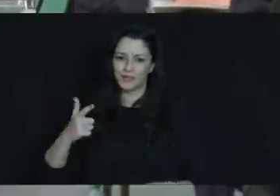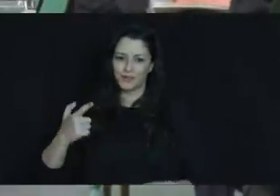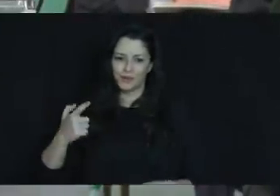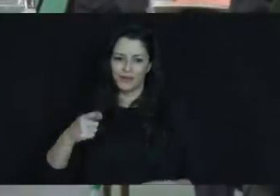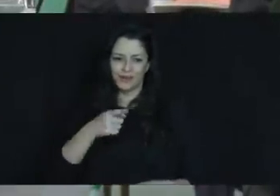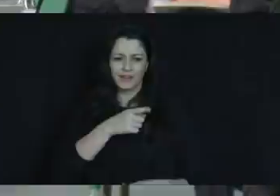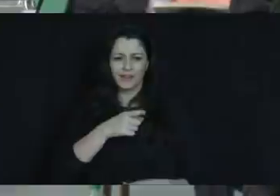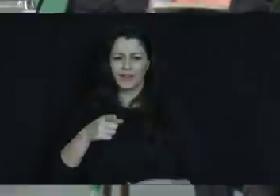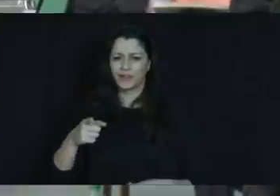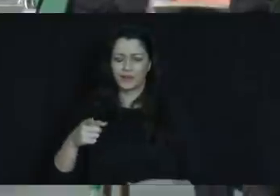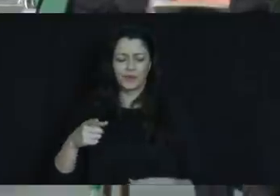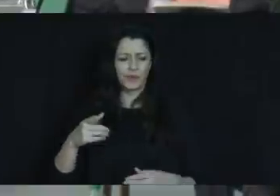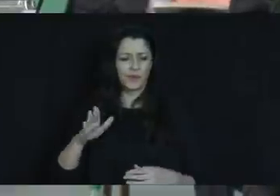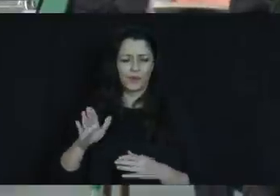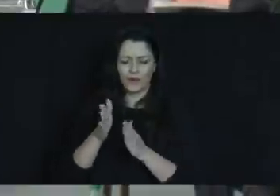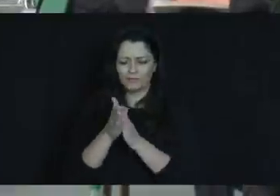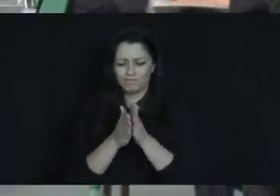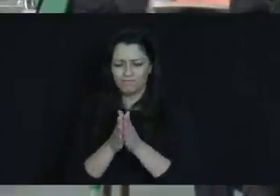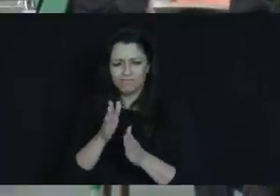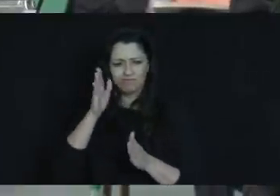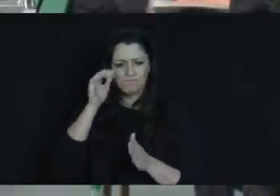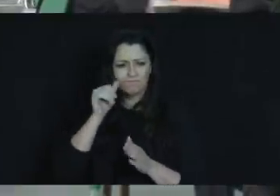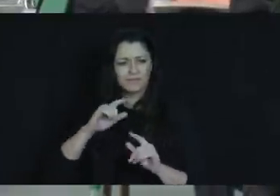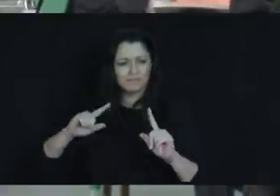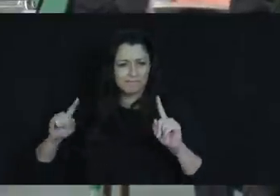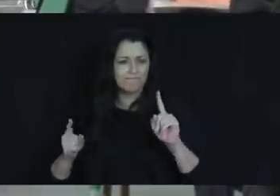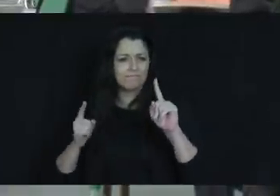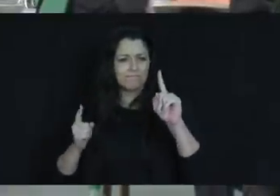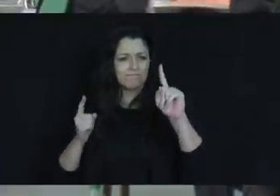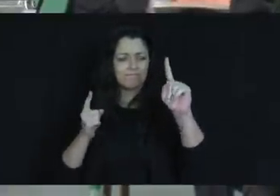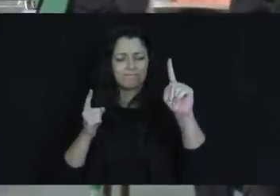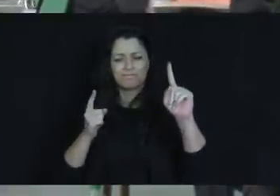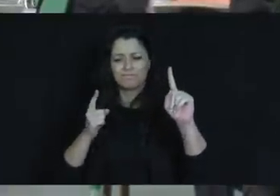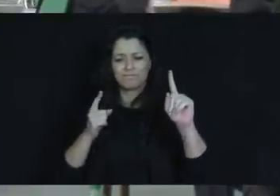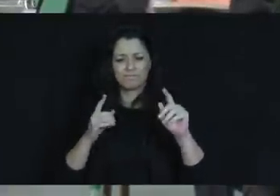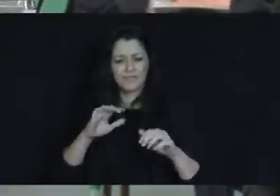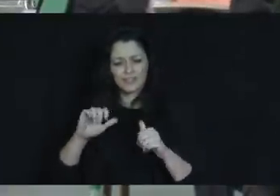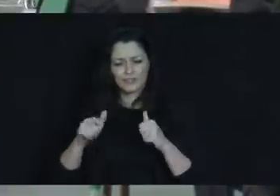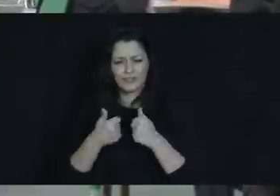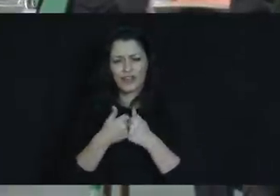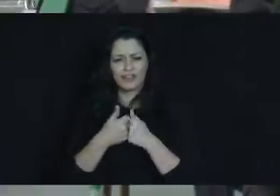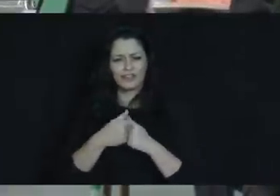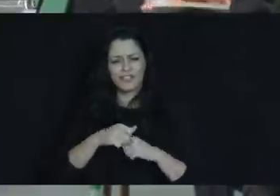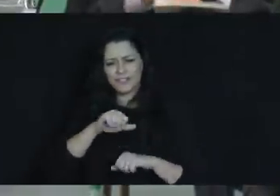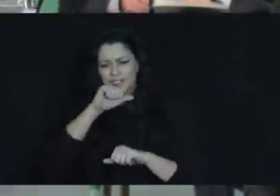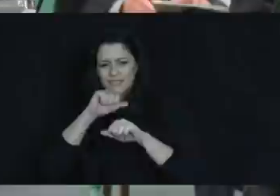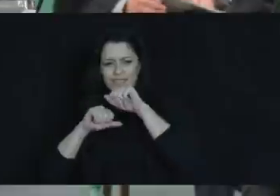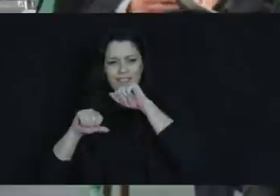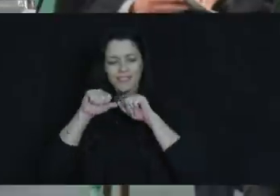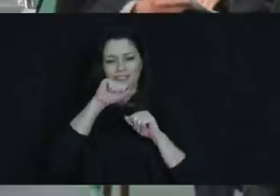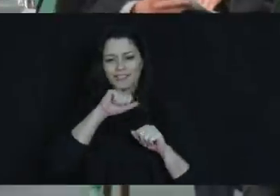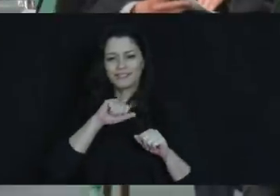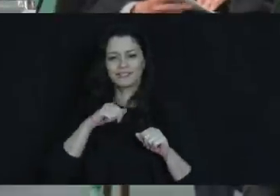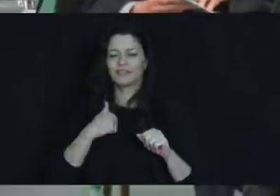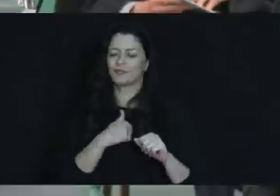drive to succeed even through some of the most difficult circumstances. I'm so proud of the change your class has pushed